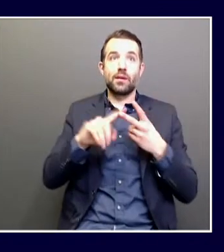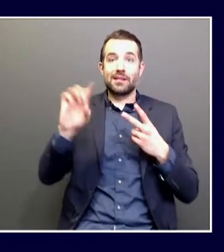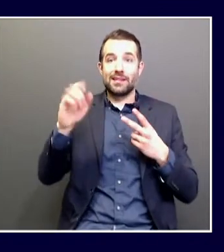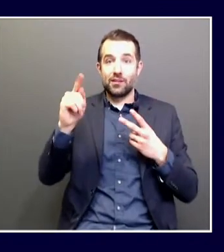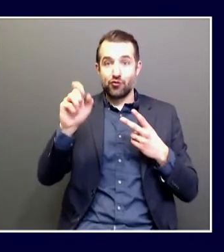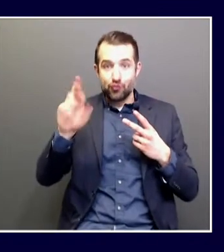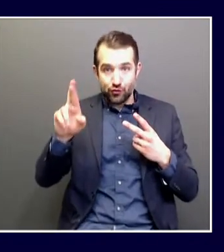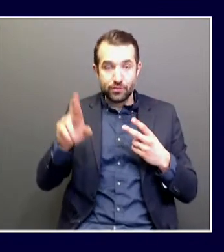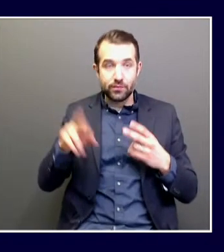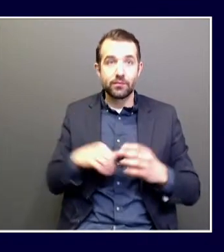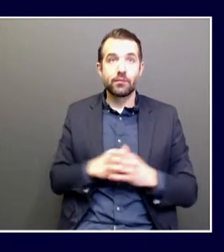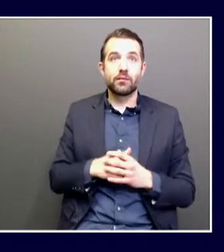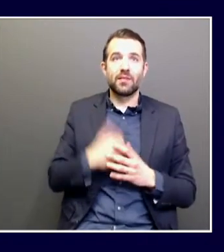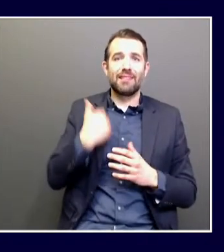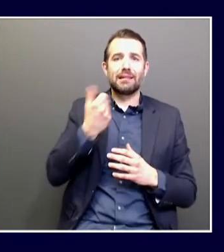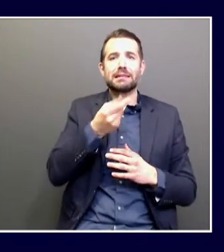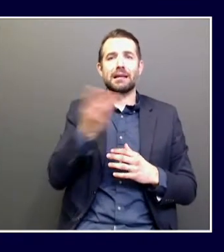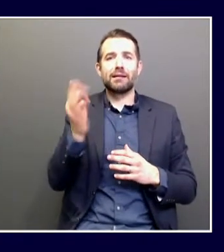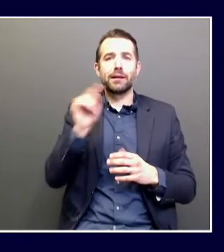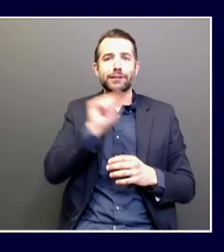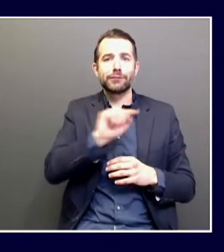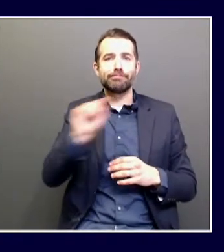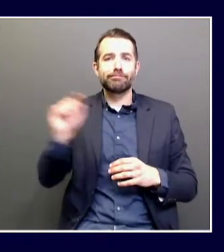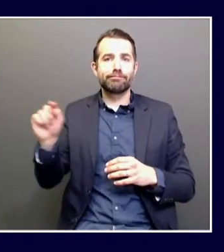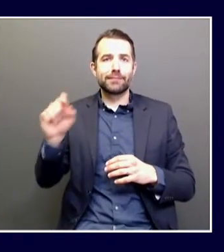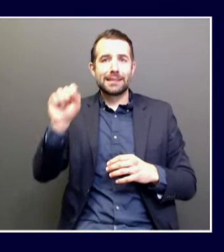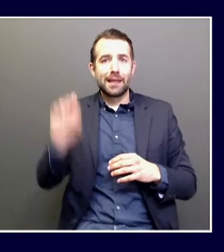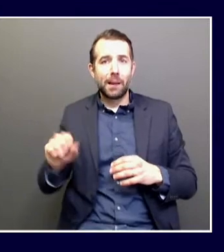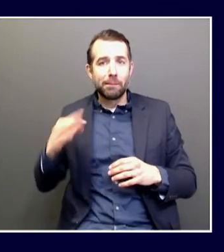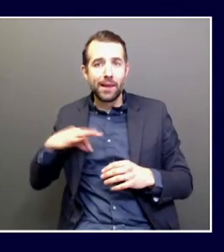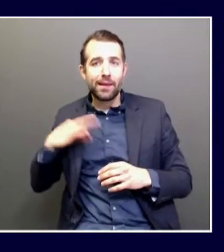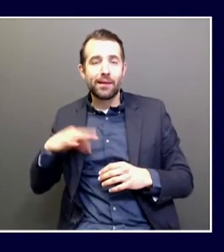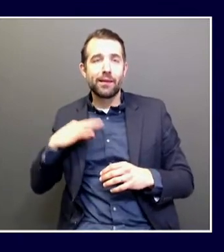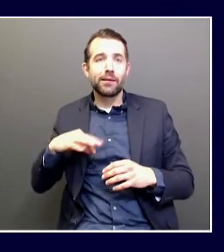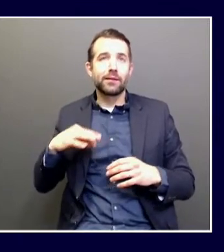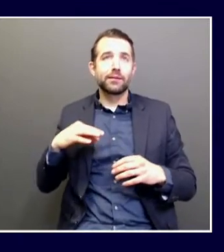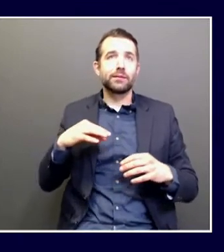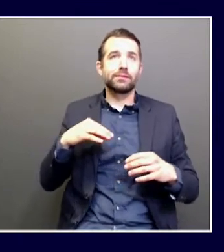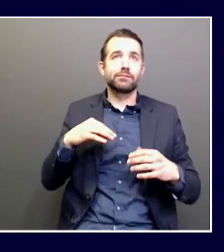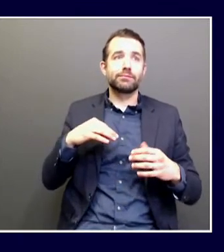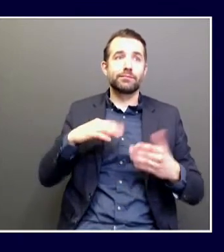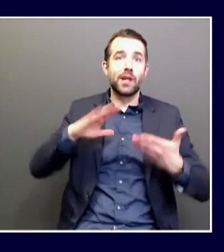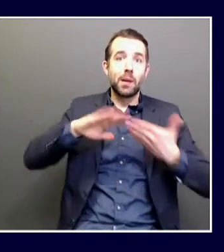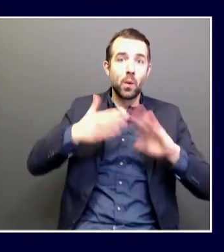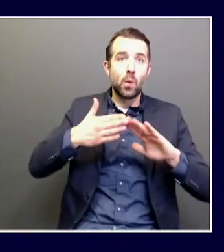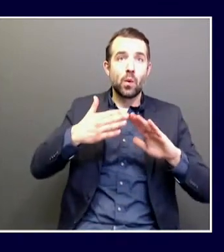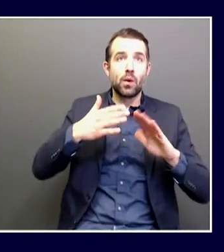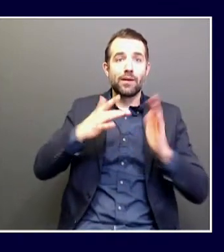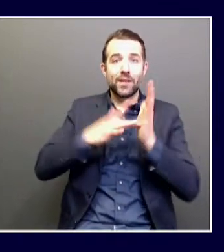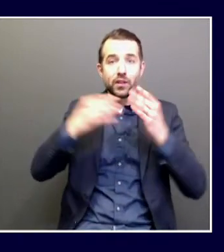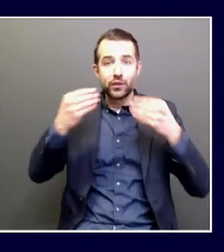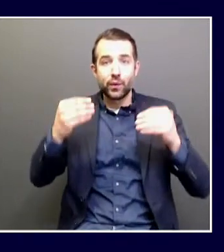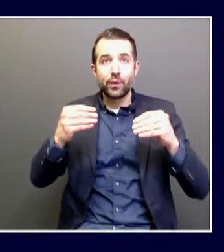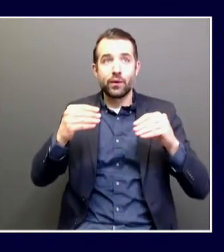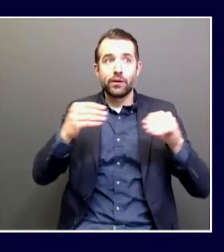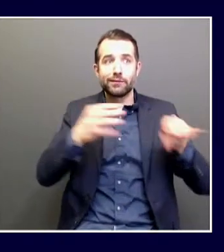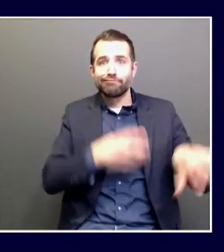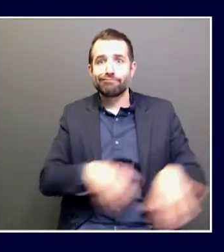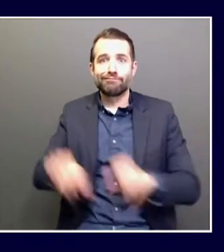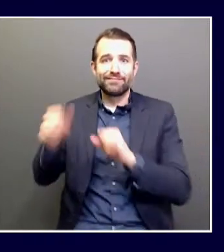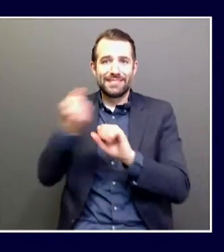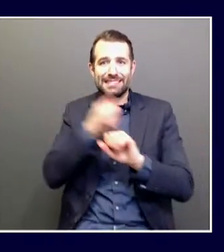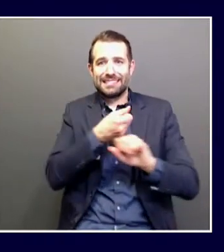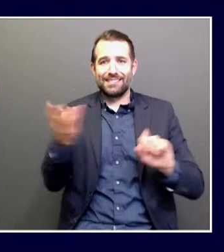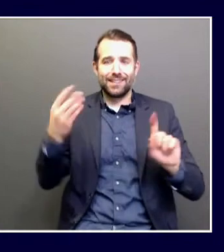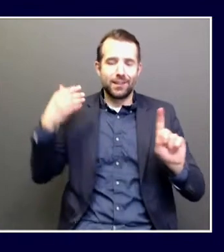that have been happening in and around Southern Maine in partnership with a community pharmacy there. We are always looking for